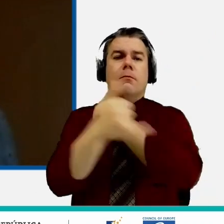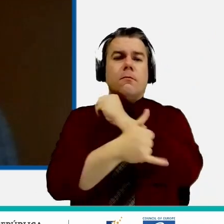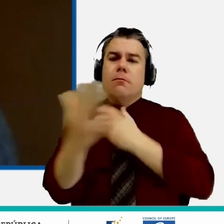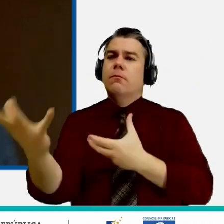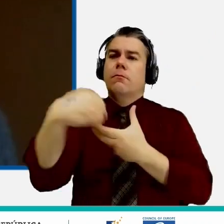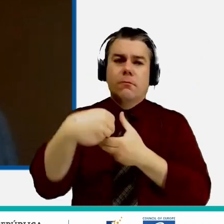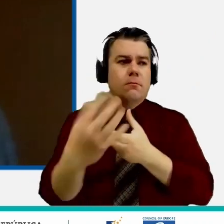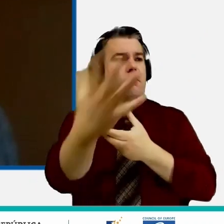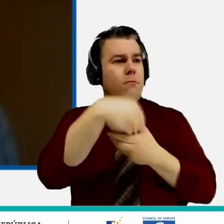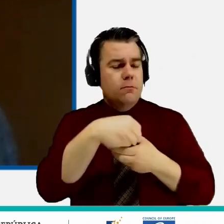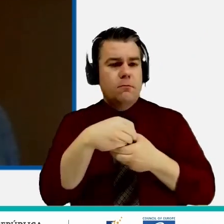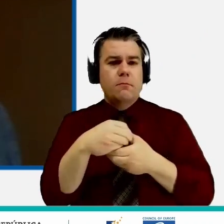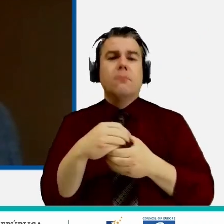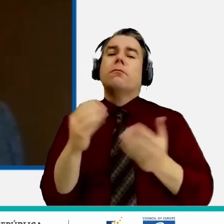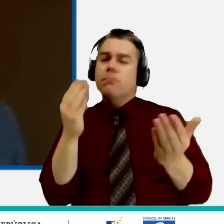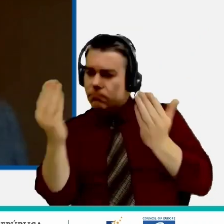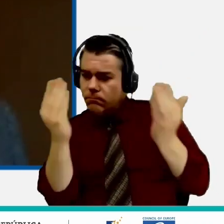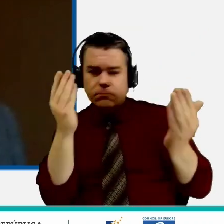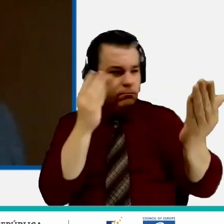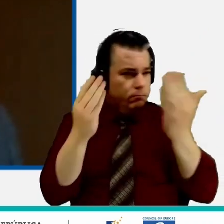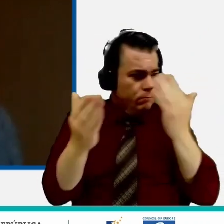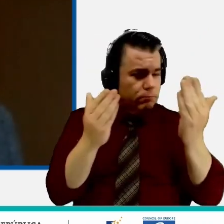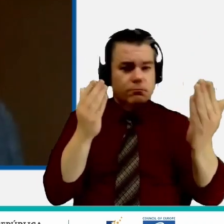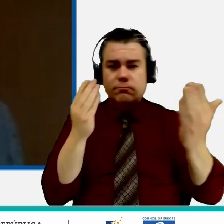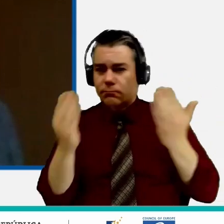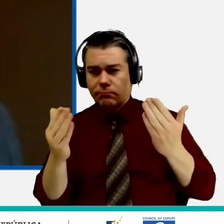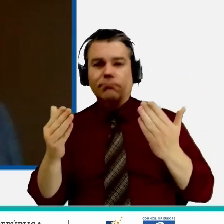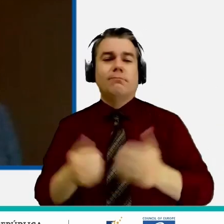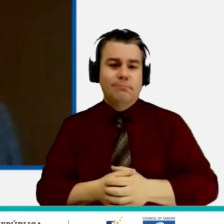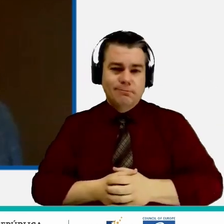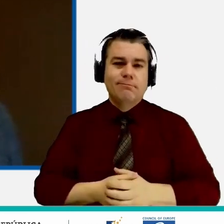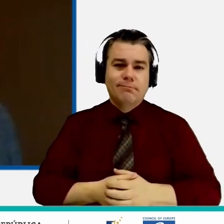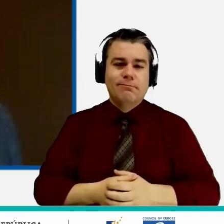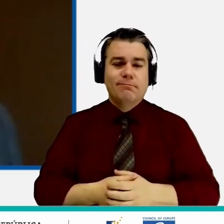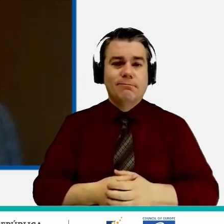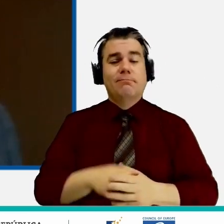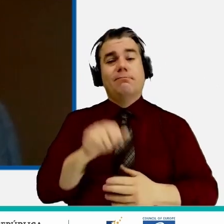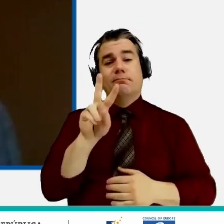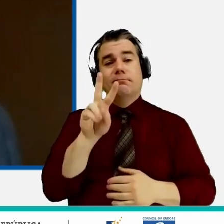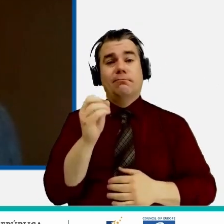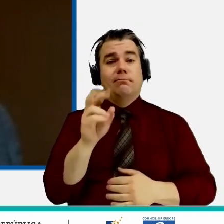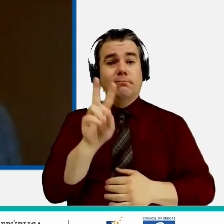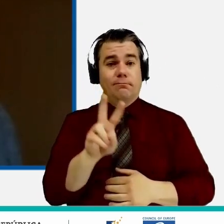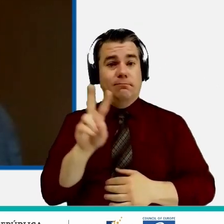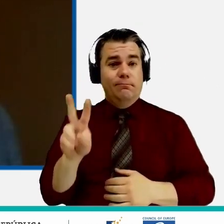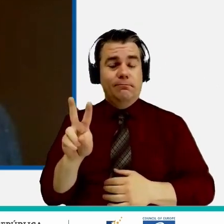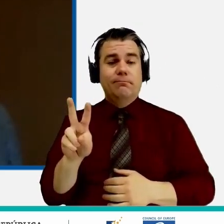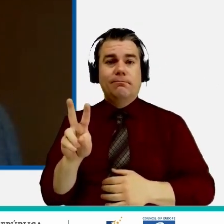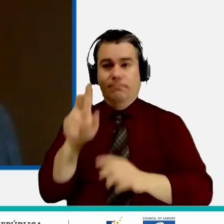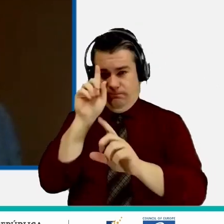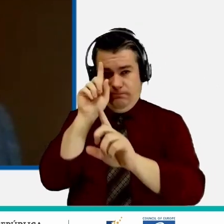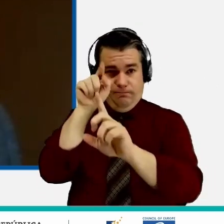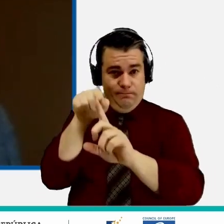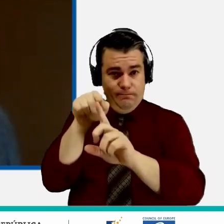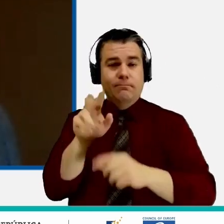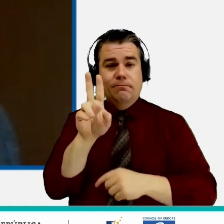the results that were already presented at this forum. In 2022, we also succeed to translate the